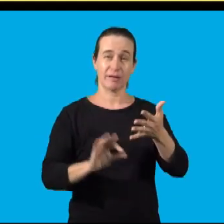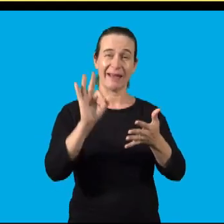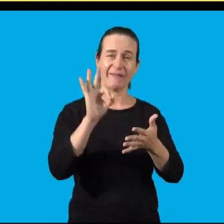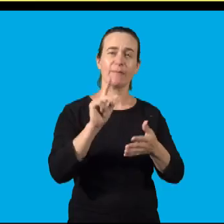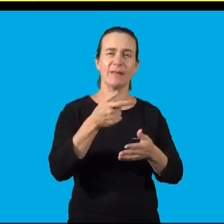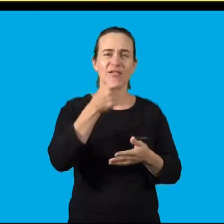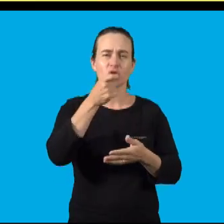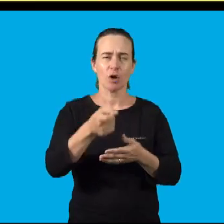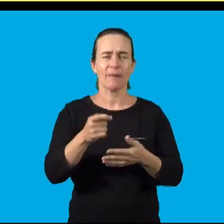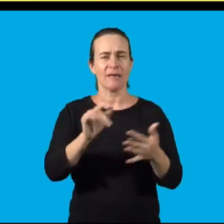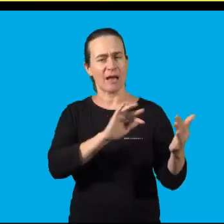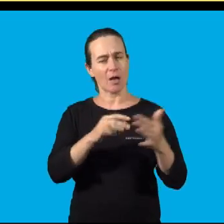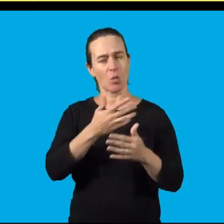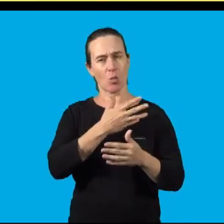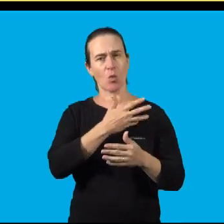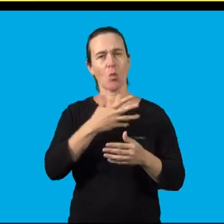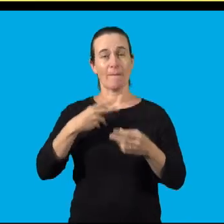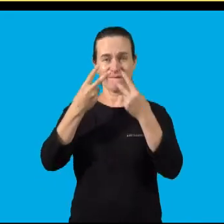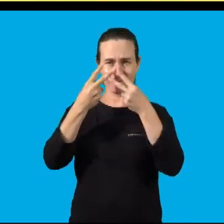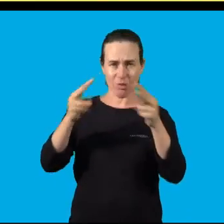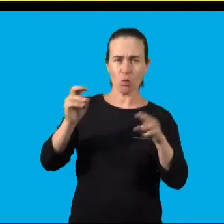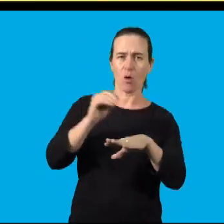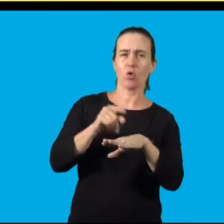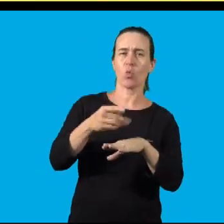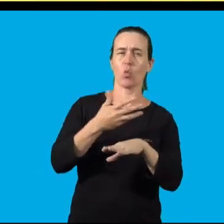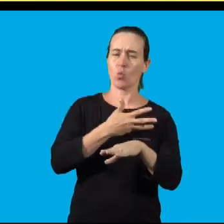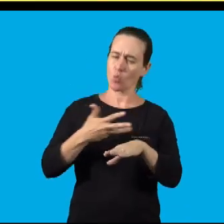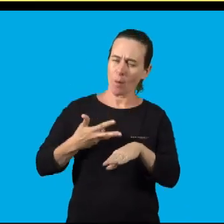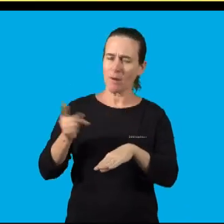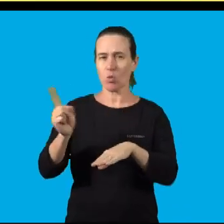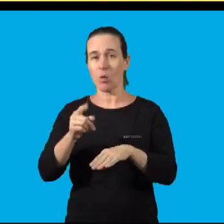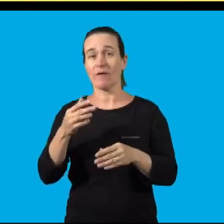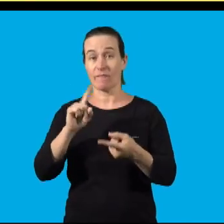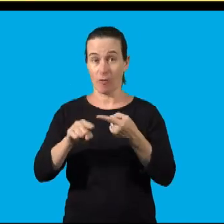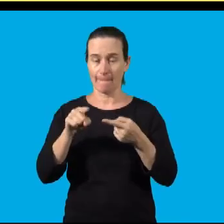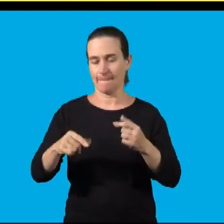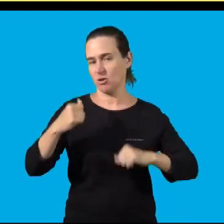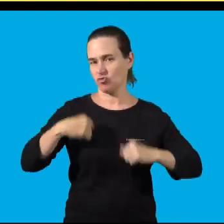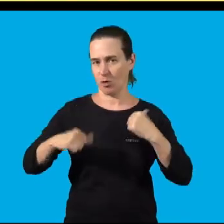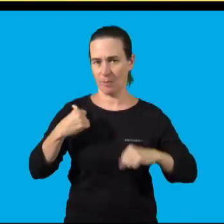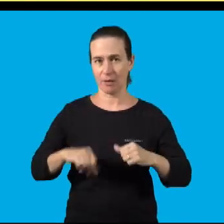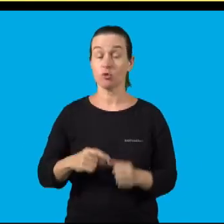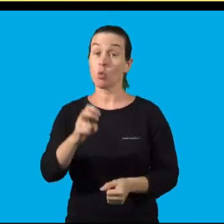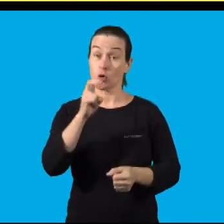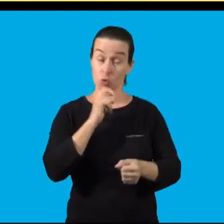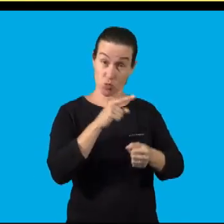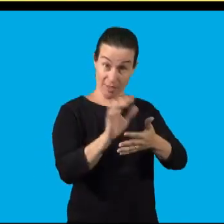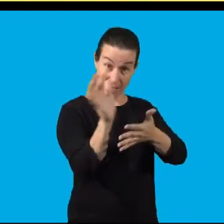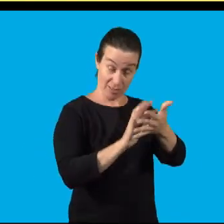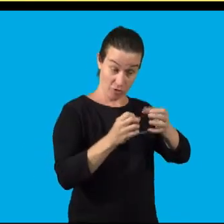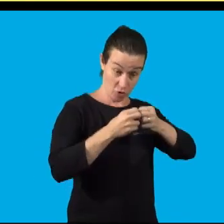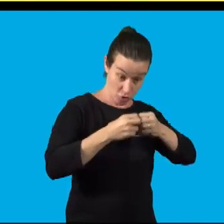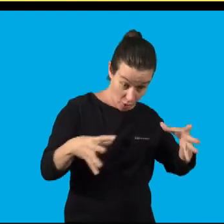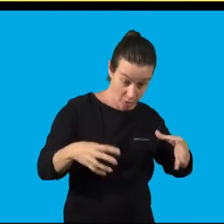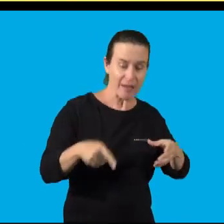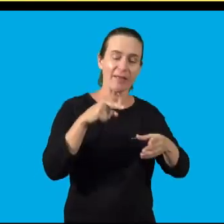of women as presented in the play as a whole. So you are using the extract as a starting point and then